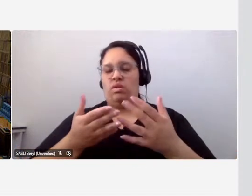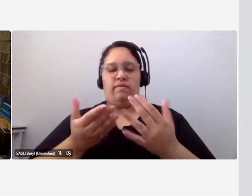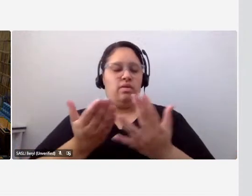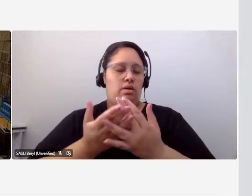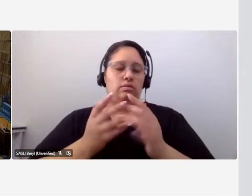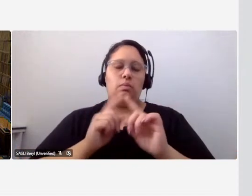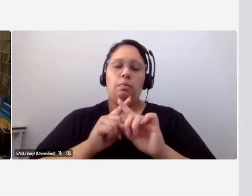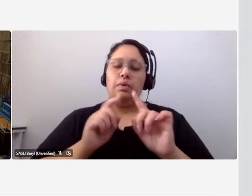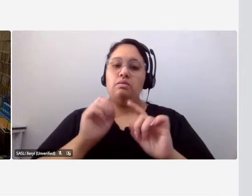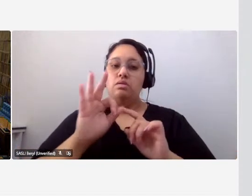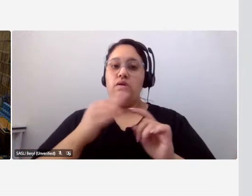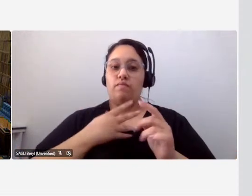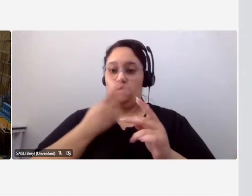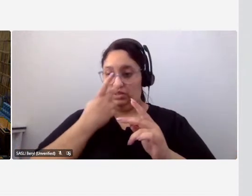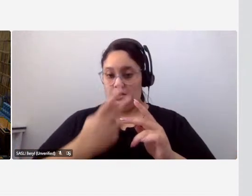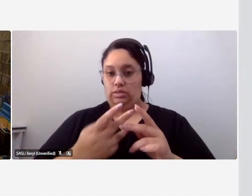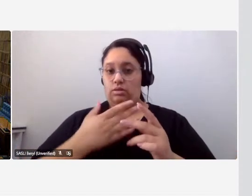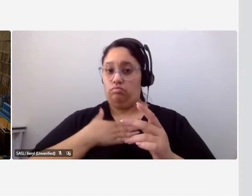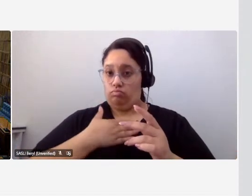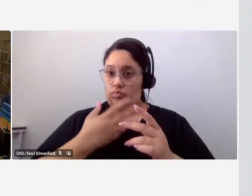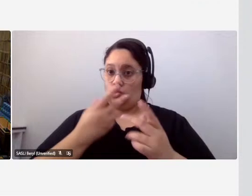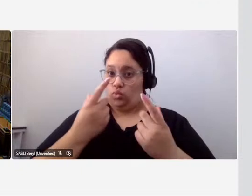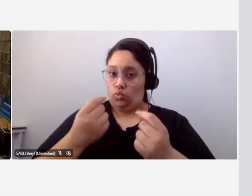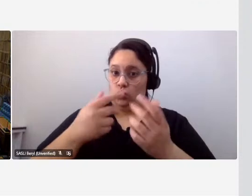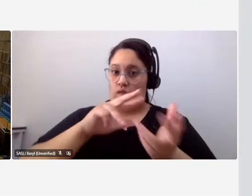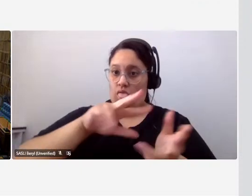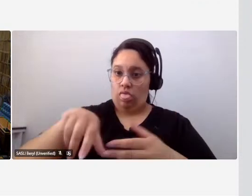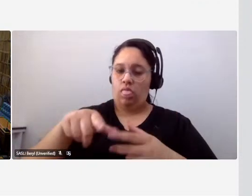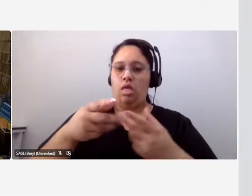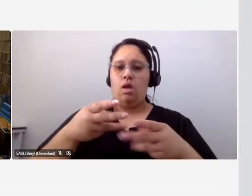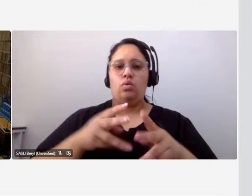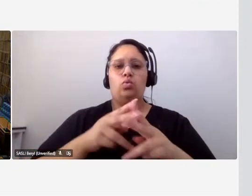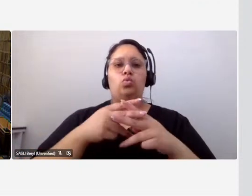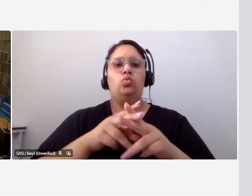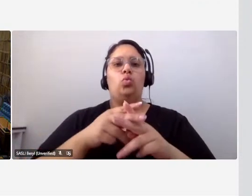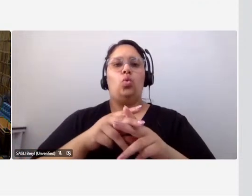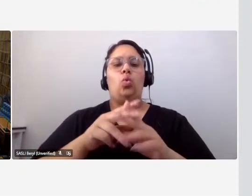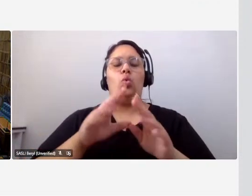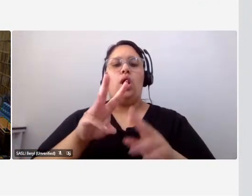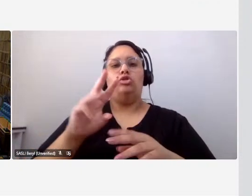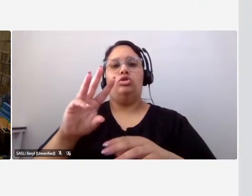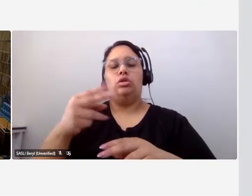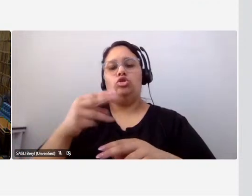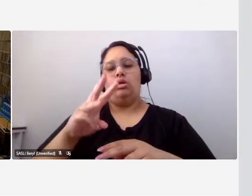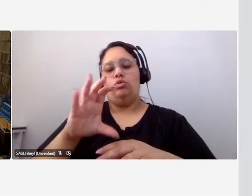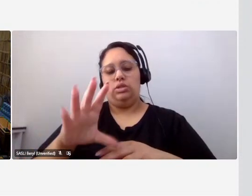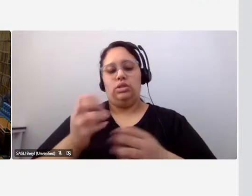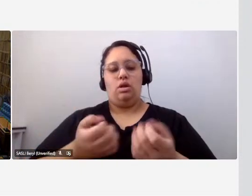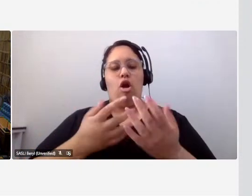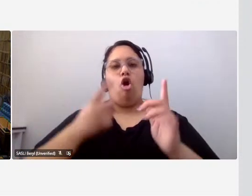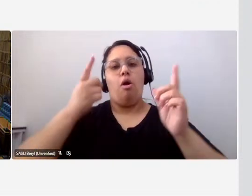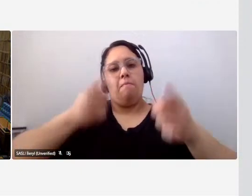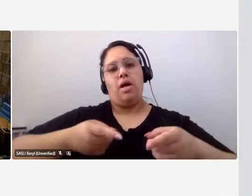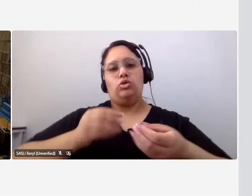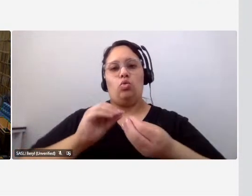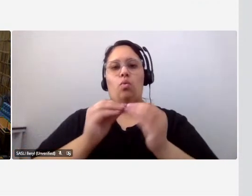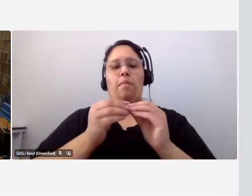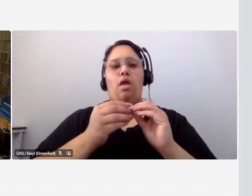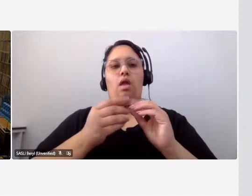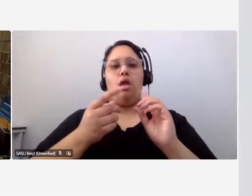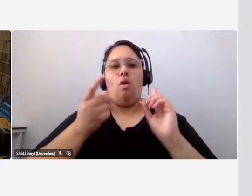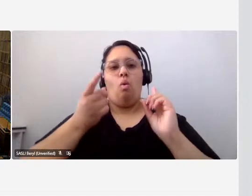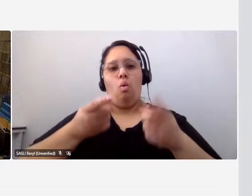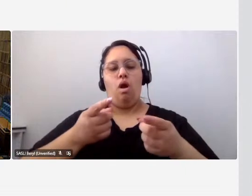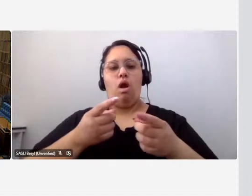If it's willful neglect, there's a mechanism open to HWC to issue a compulsory repair order.